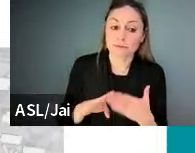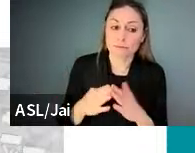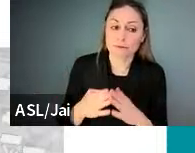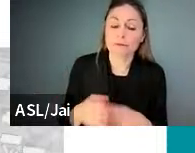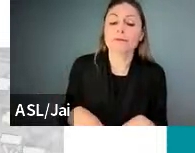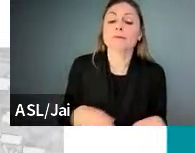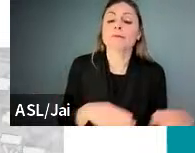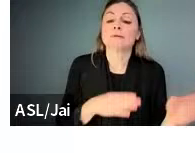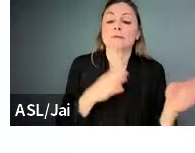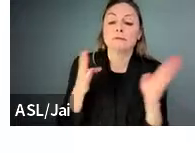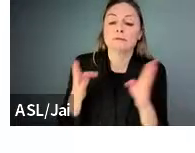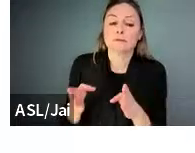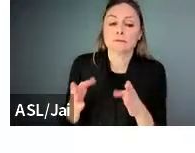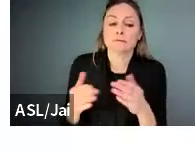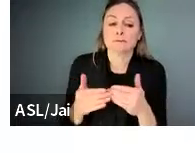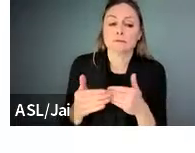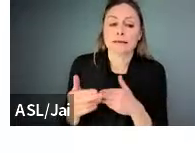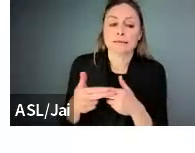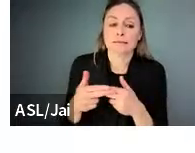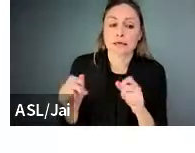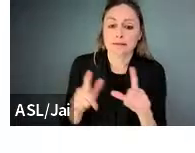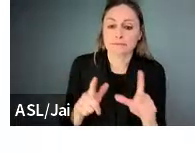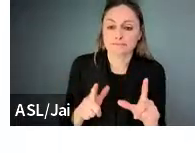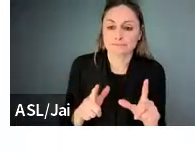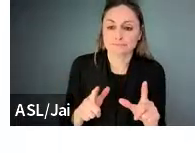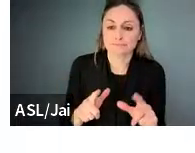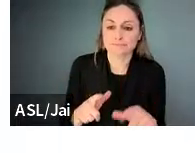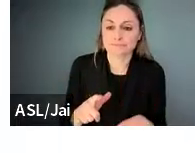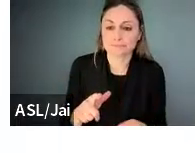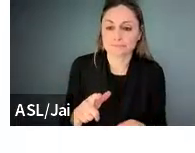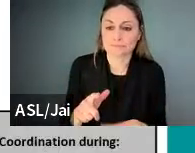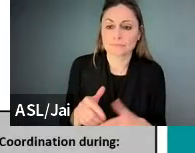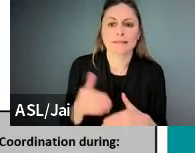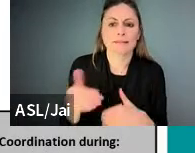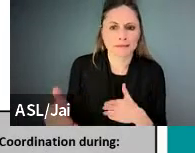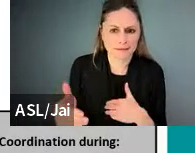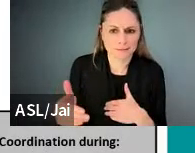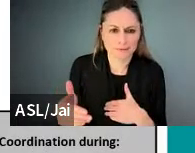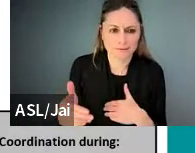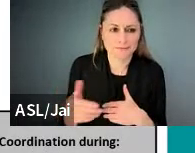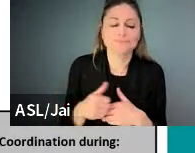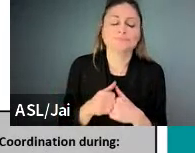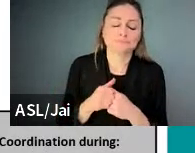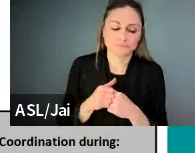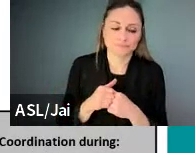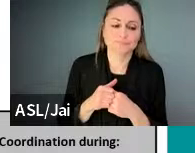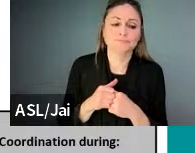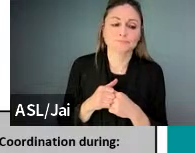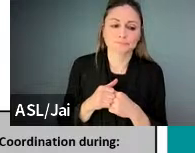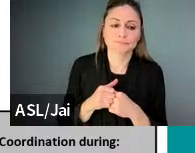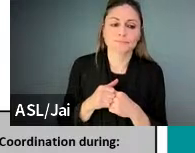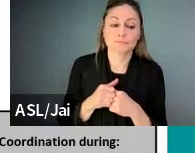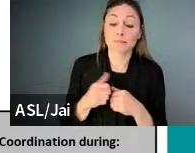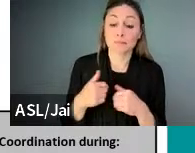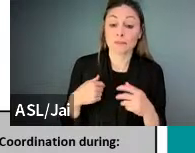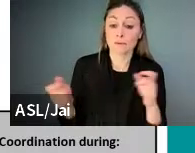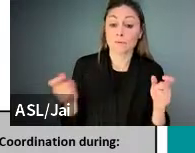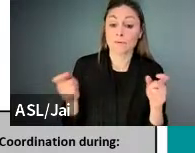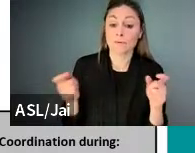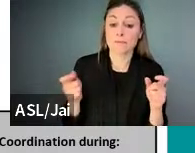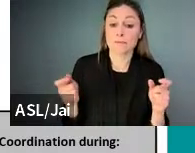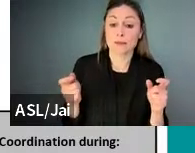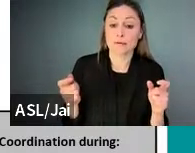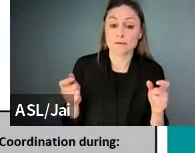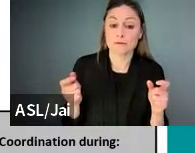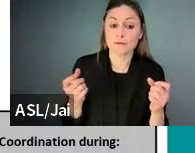we move to the next slide, and then I guess the next one. So we've been managing a bunch